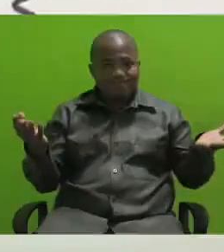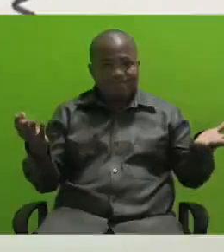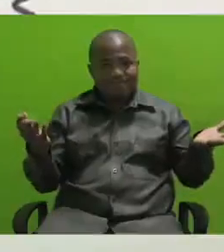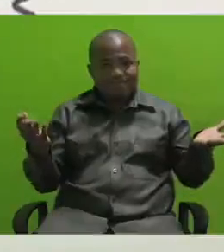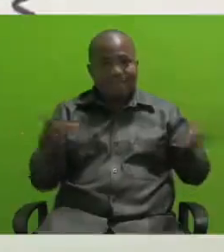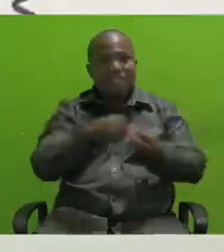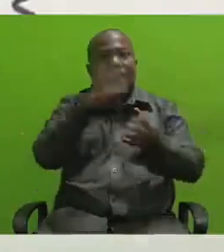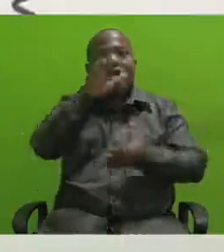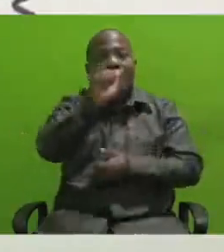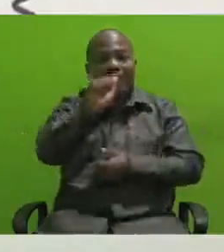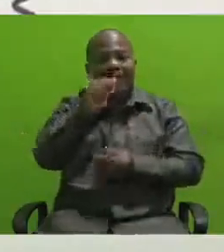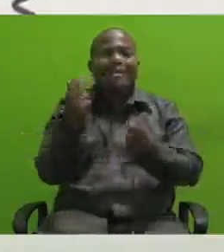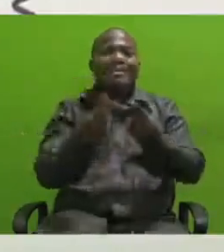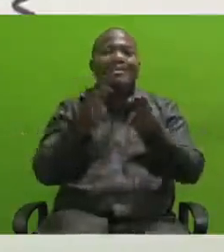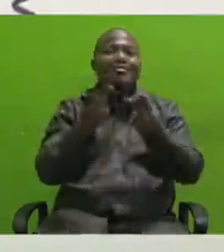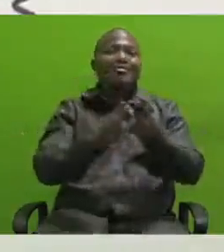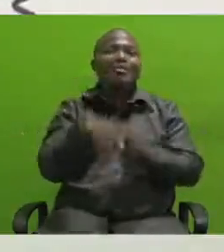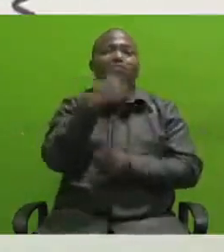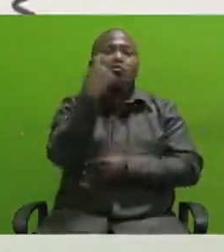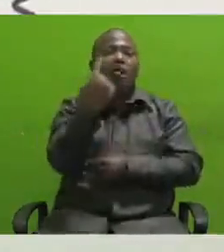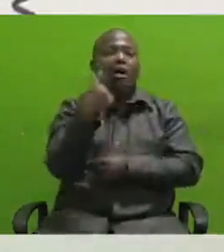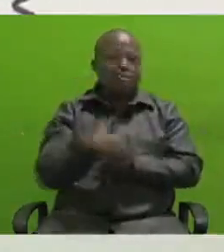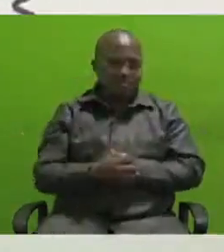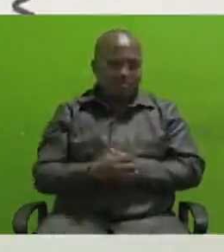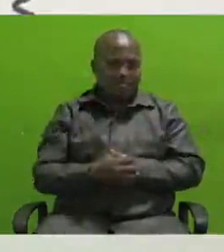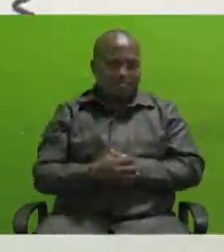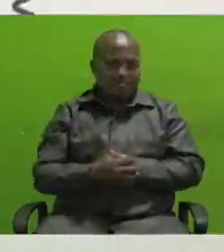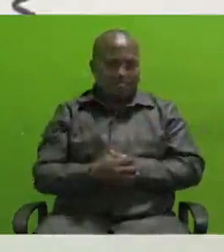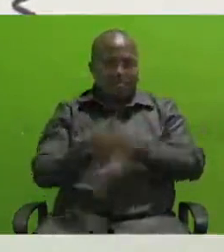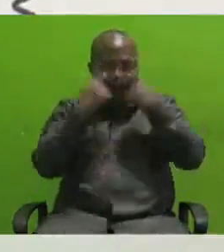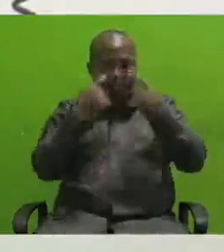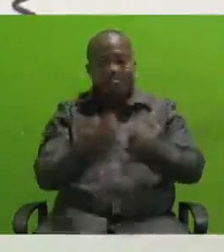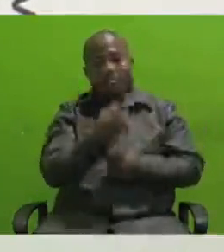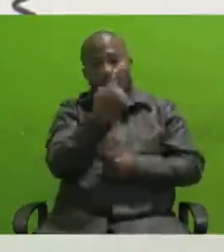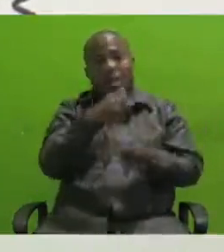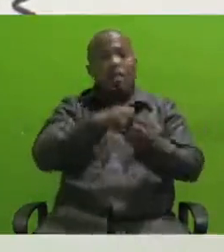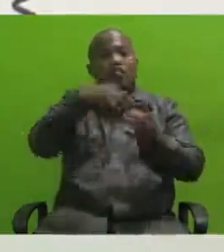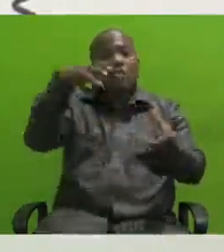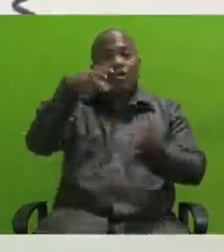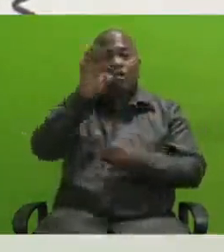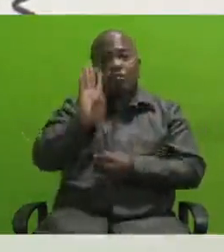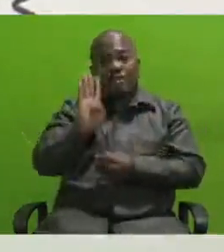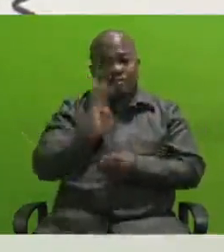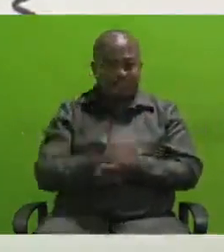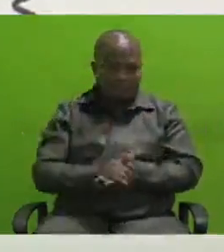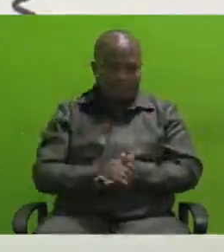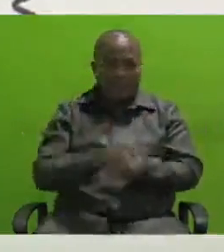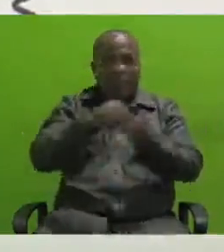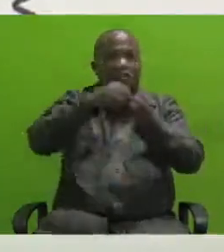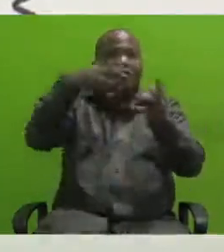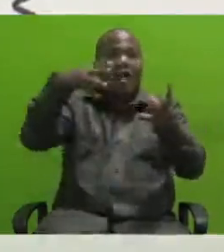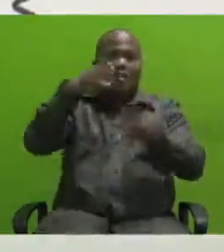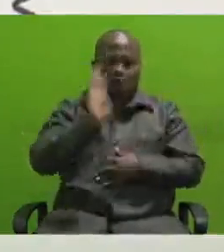Yes? Come on. It is 1. Yes, the value of a here is 1. The value of b.